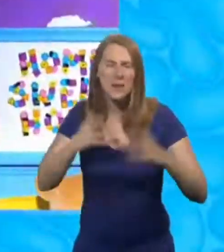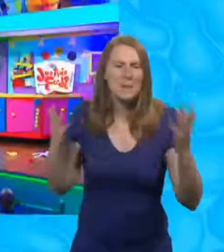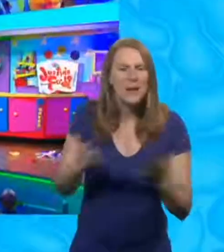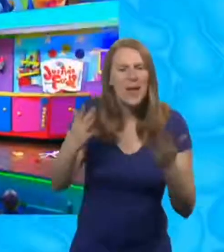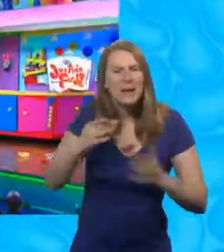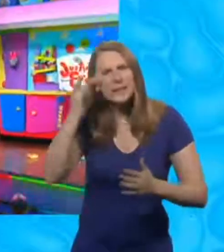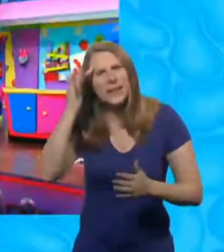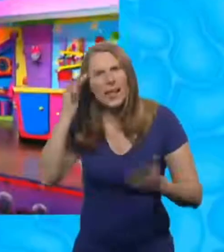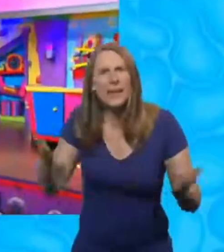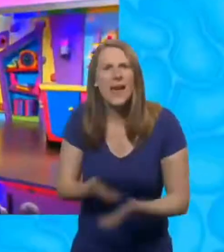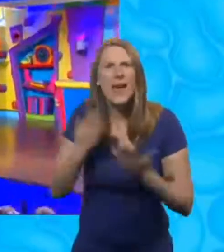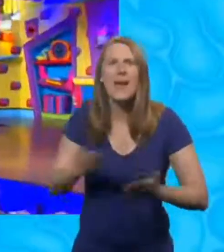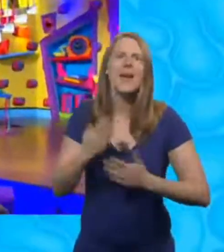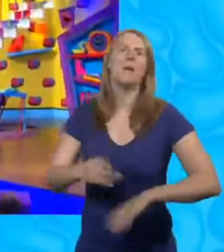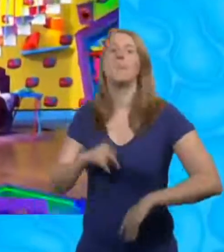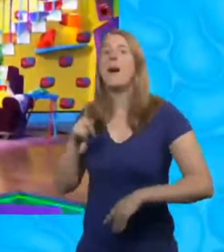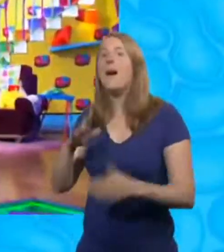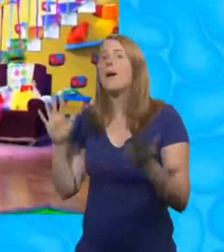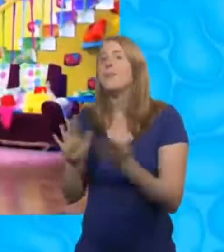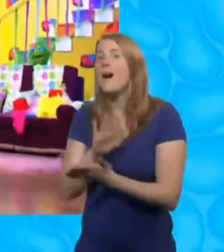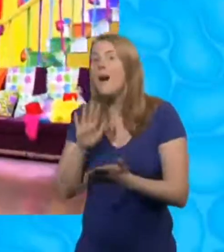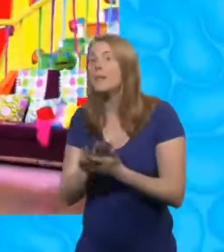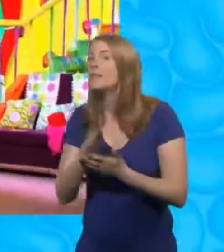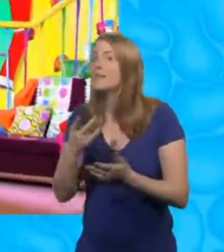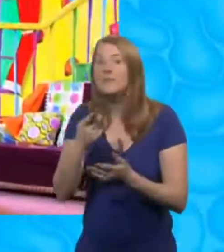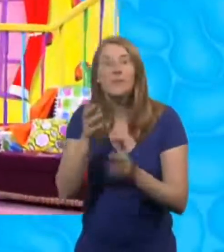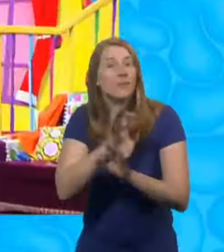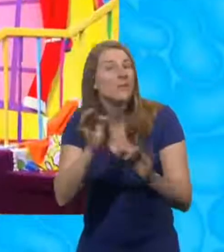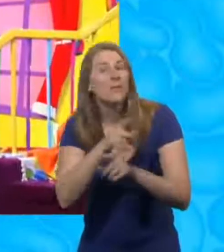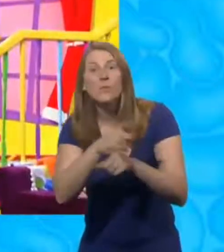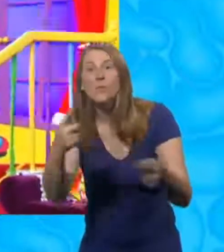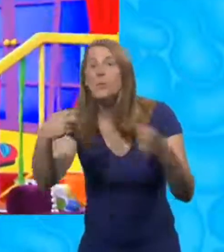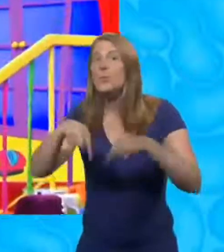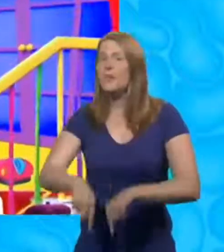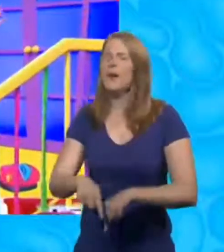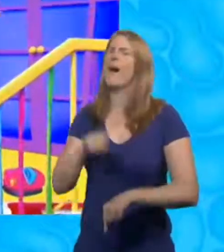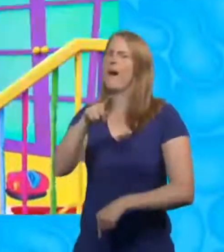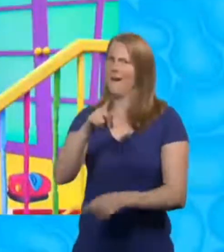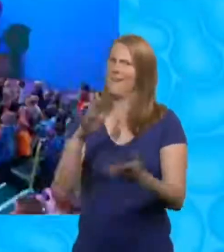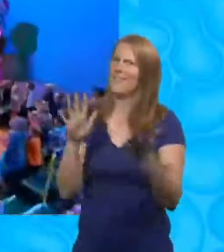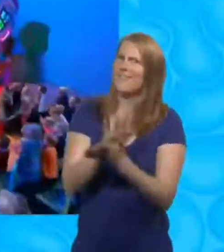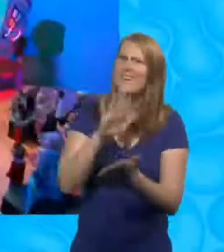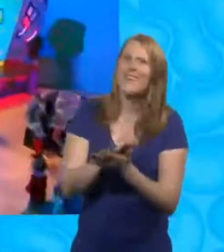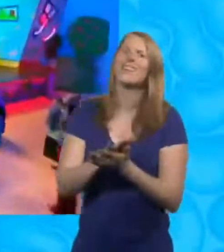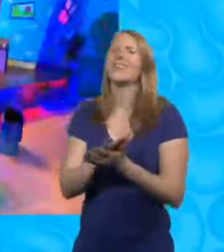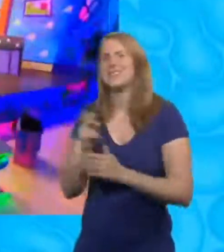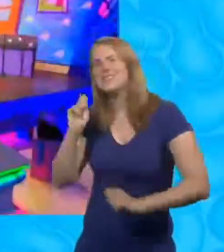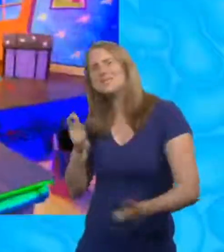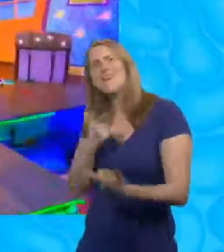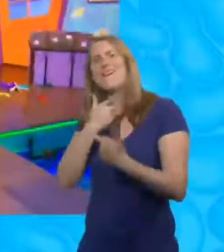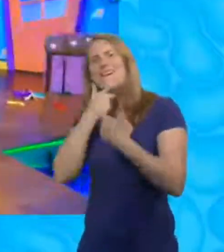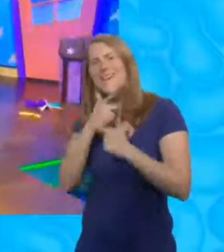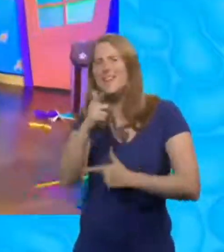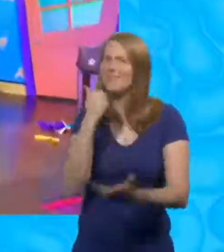too. But it wouldn't be fun if it wasn't for you. You're funny and sunny, put a smile on my face.